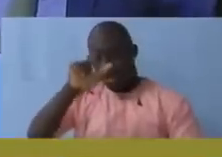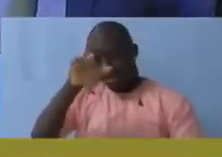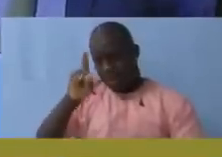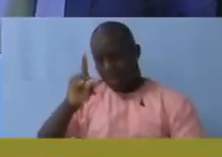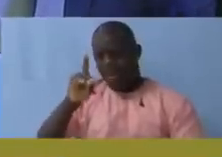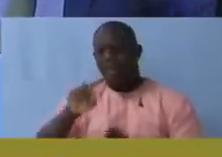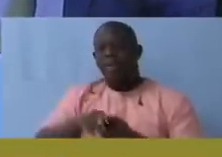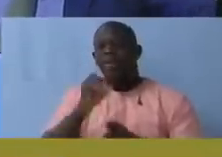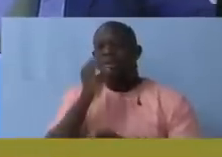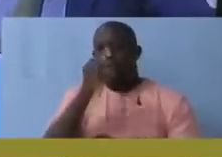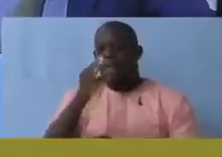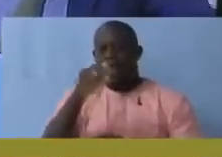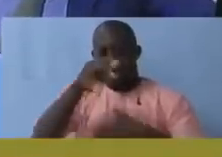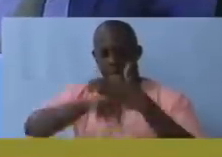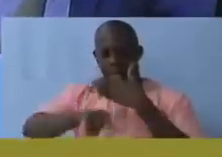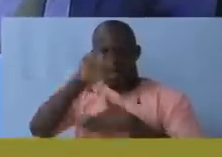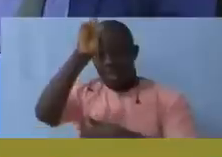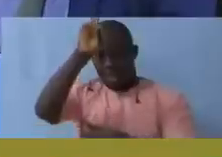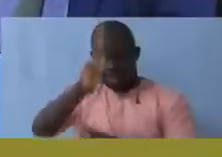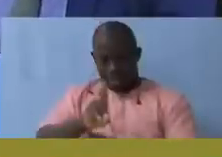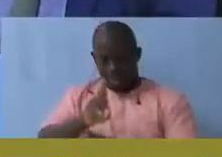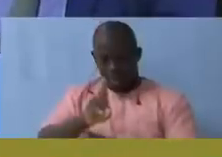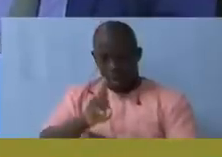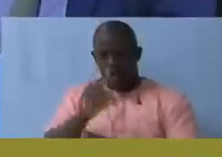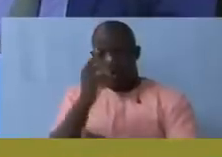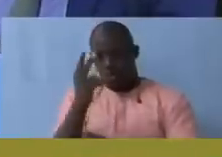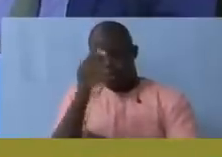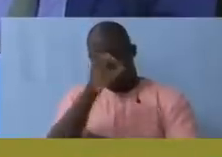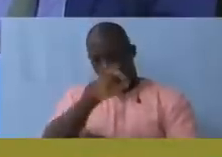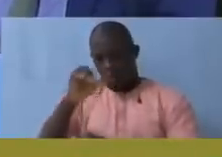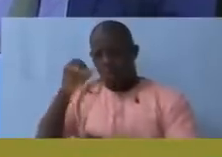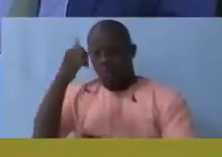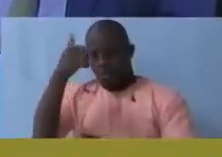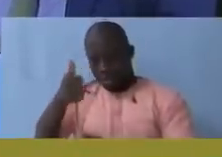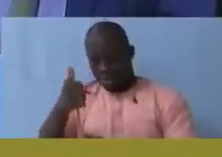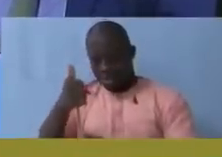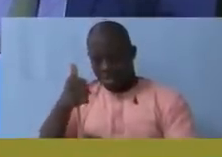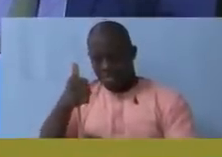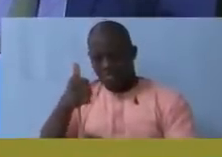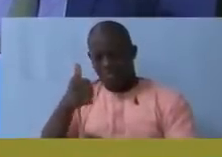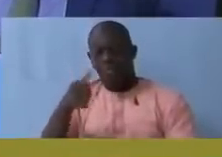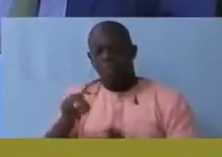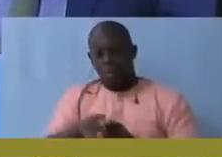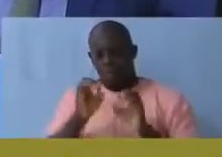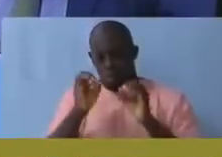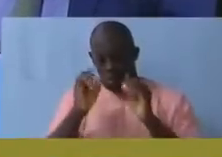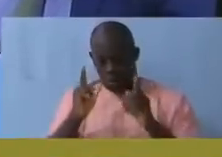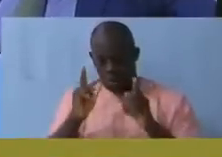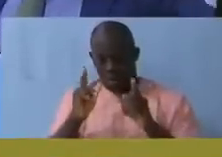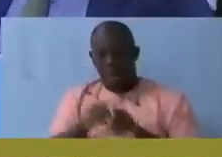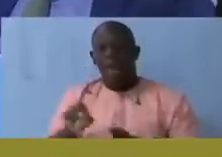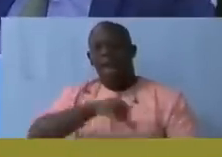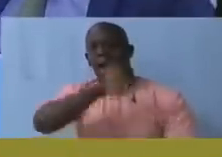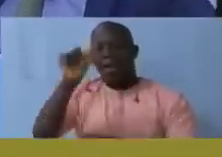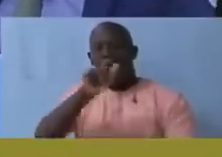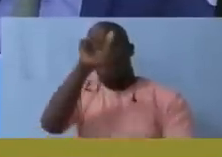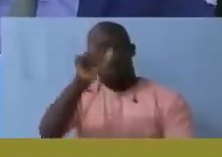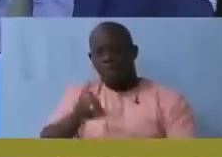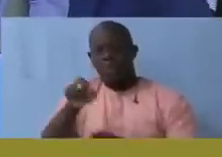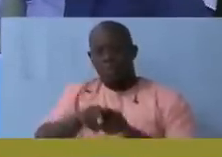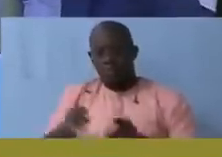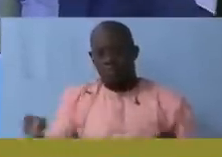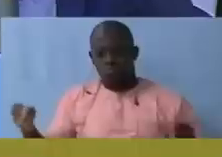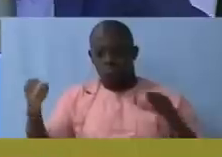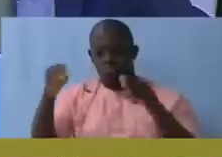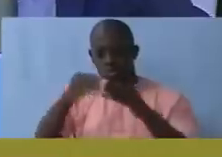in December 2006, all right, and the person joins